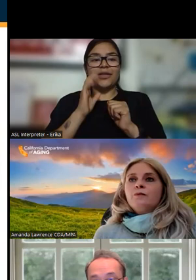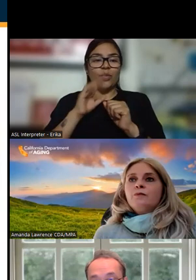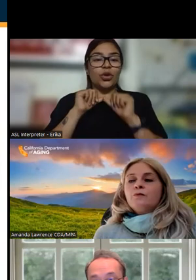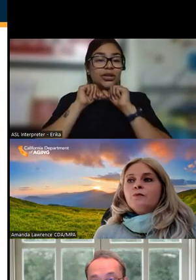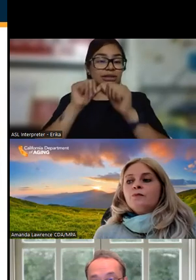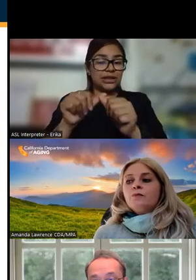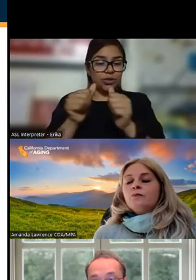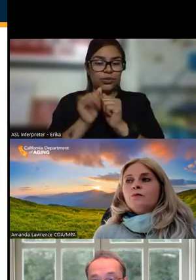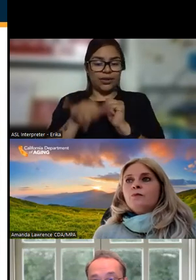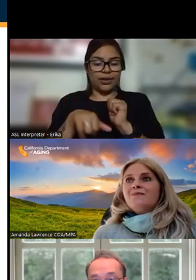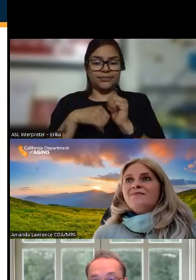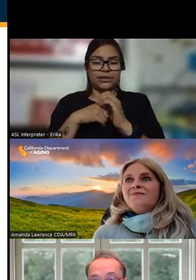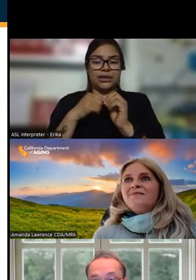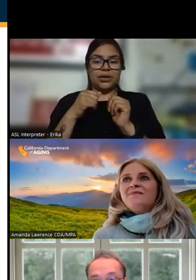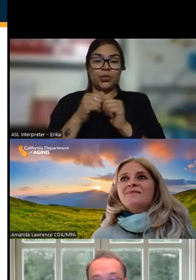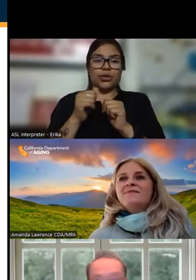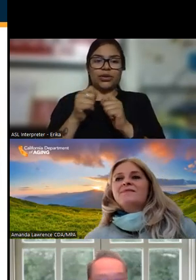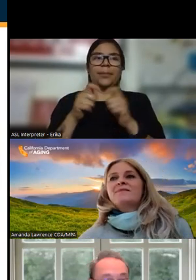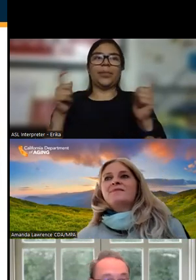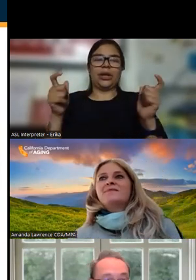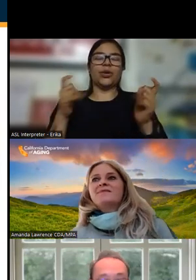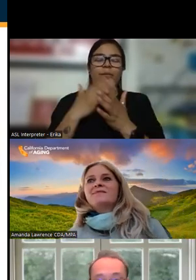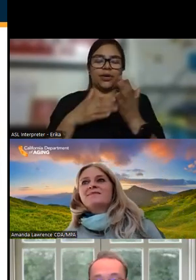largest city. So I'm glad they're chosen.